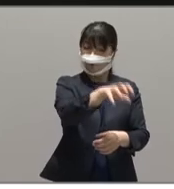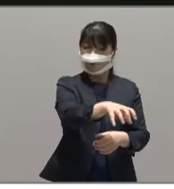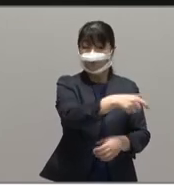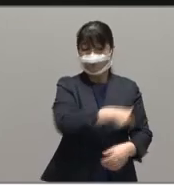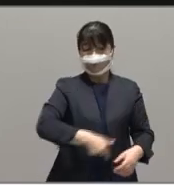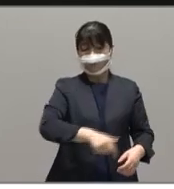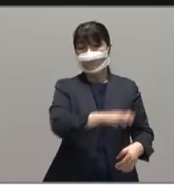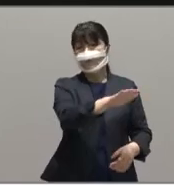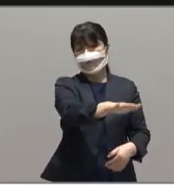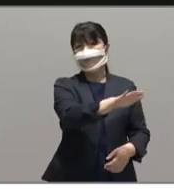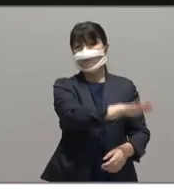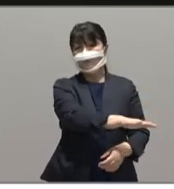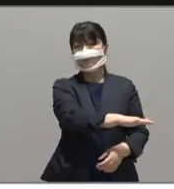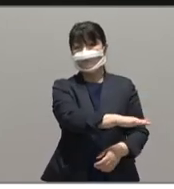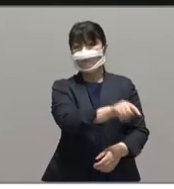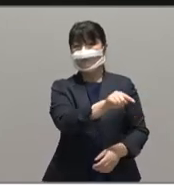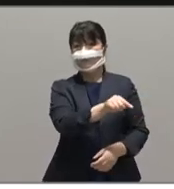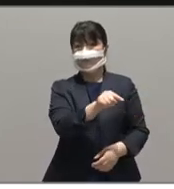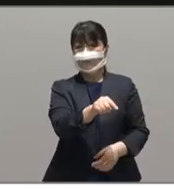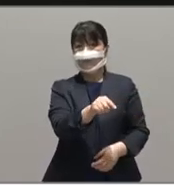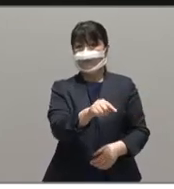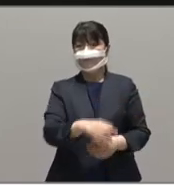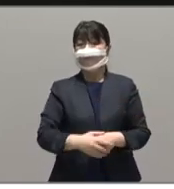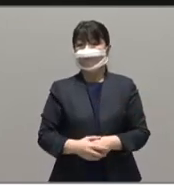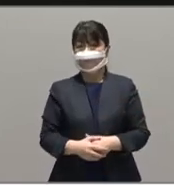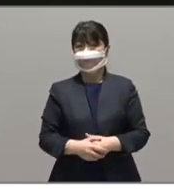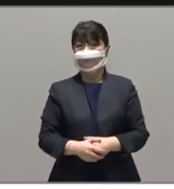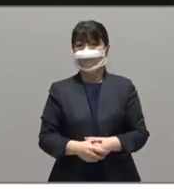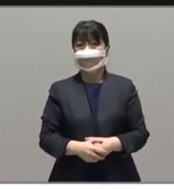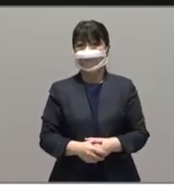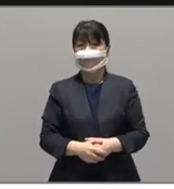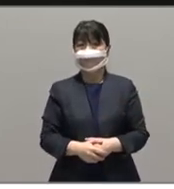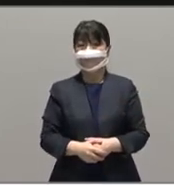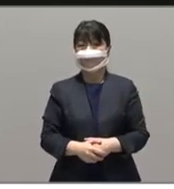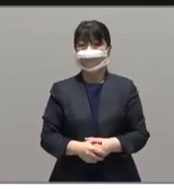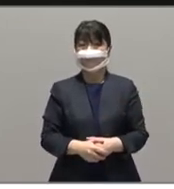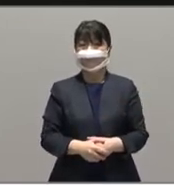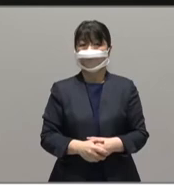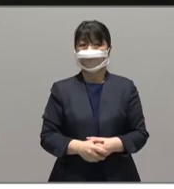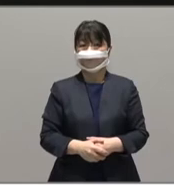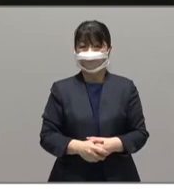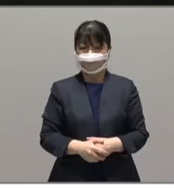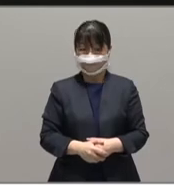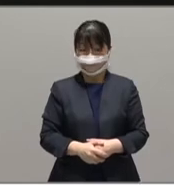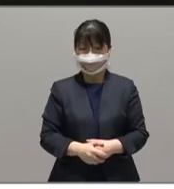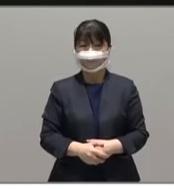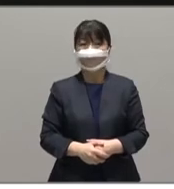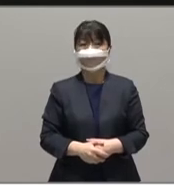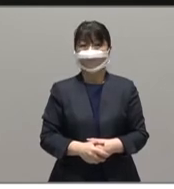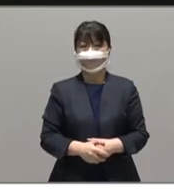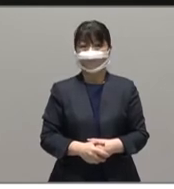Prefecture, there are so-called forest therapy bases. So the development is ongoing.